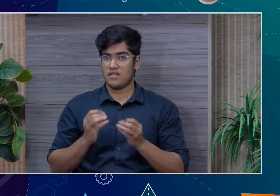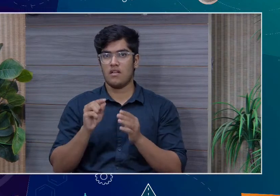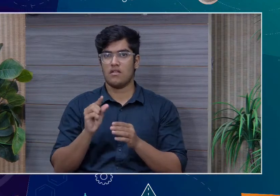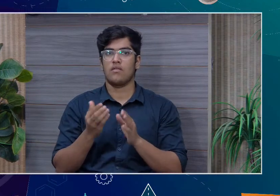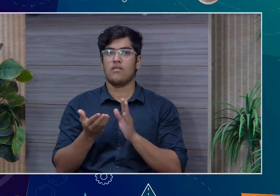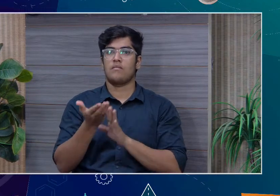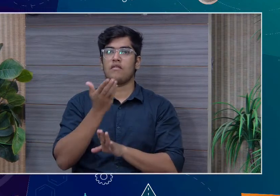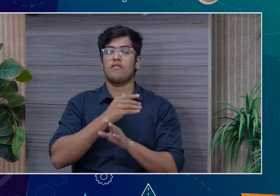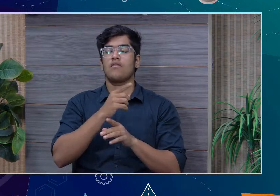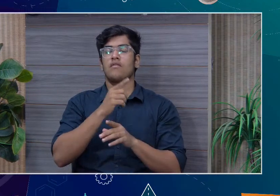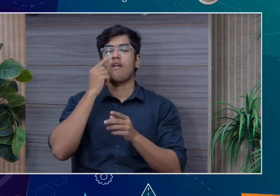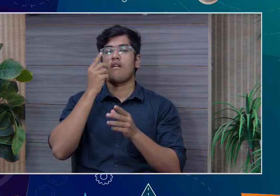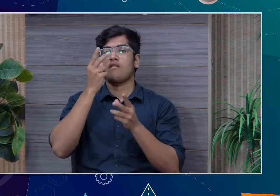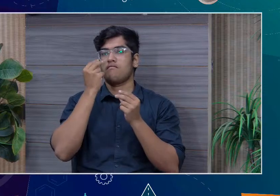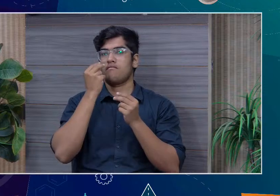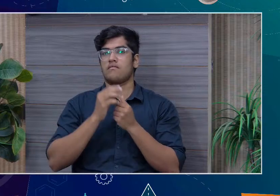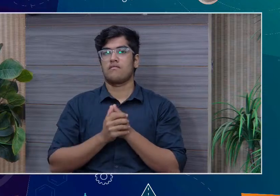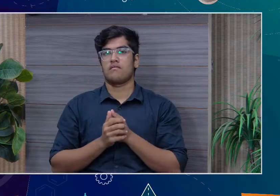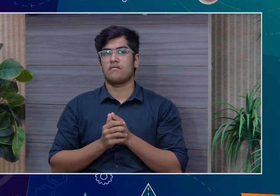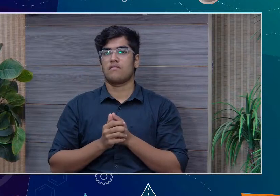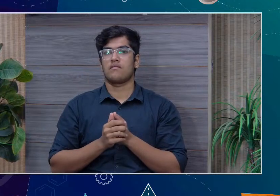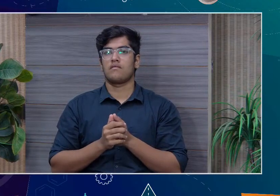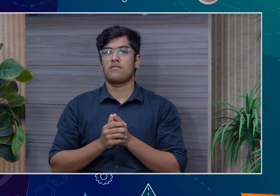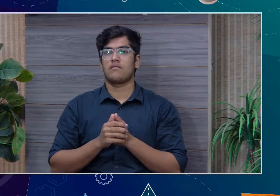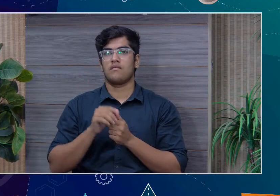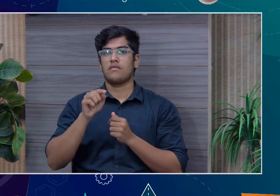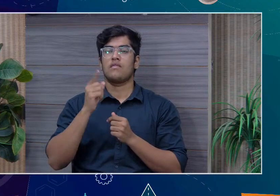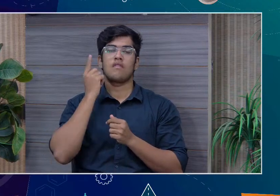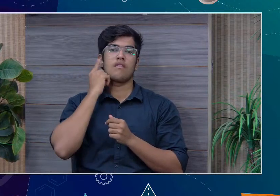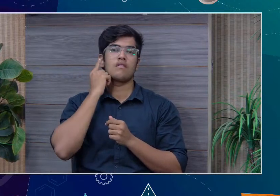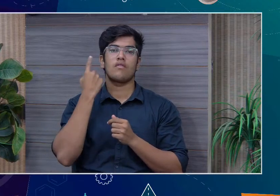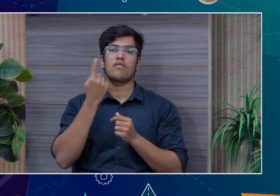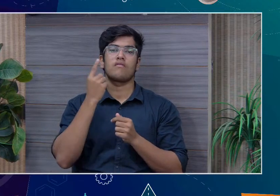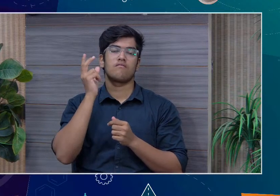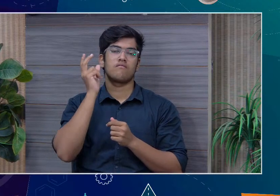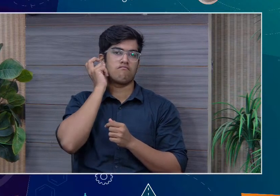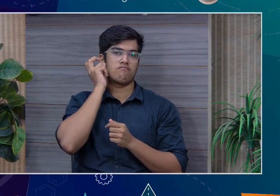close your eyes. Okay. And just listen to the sound.